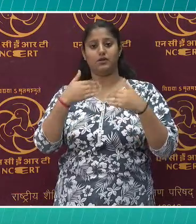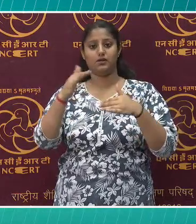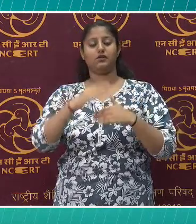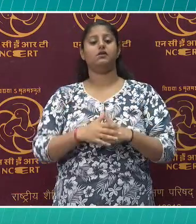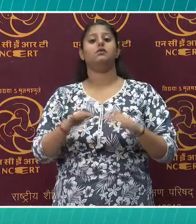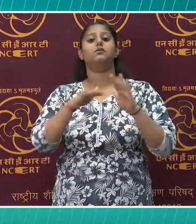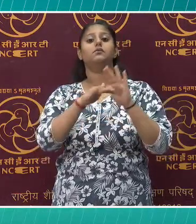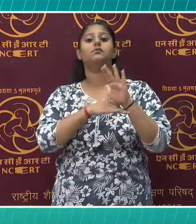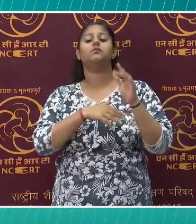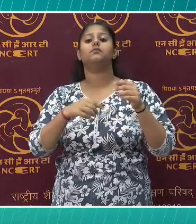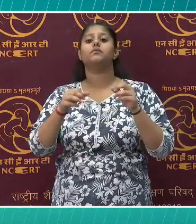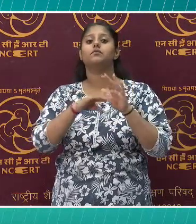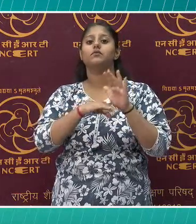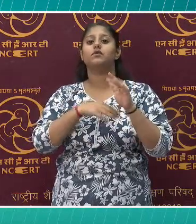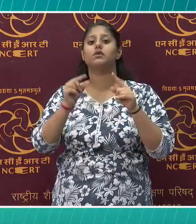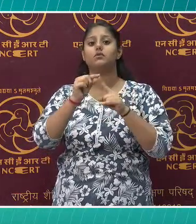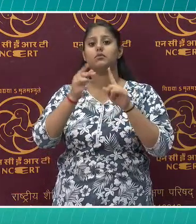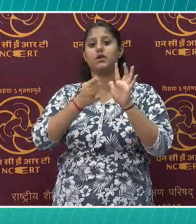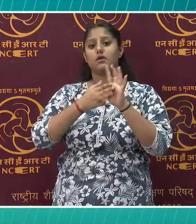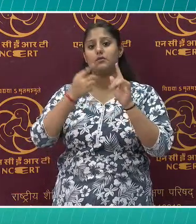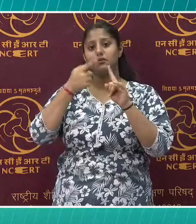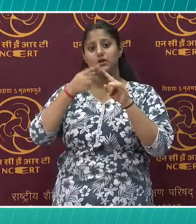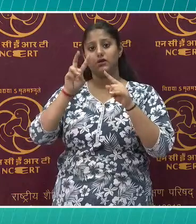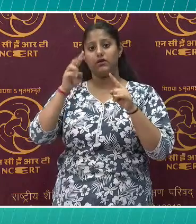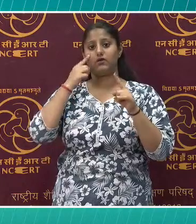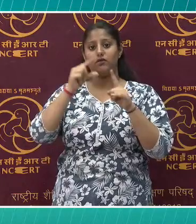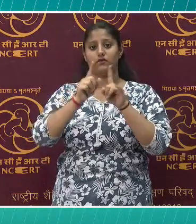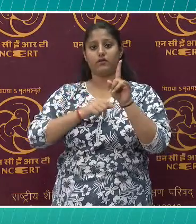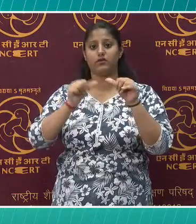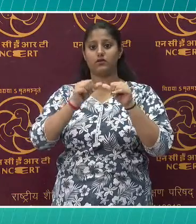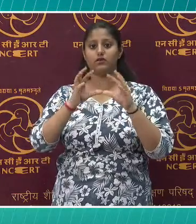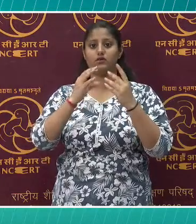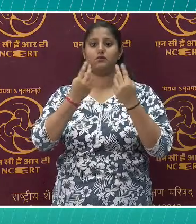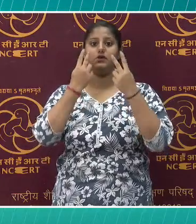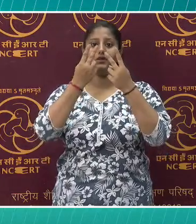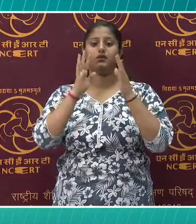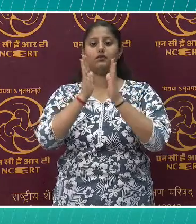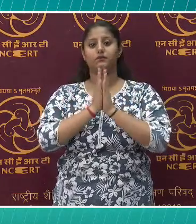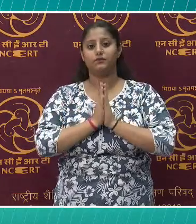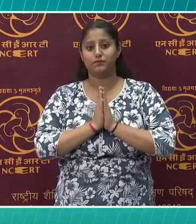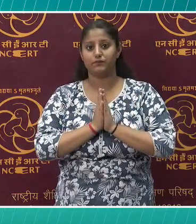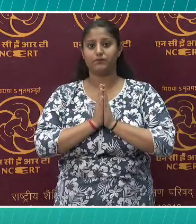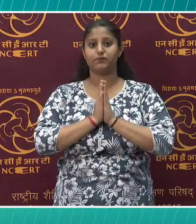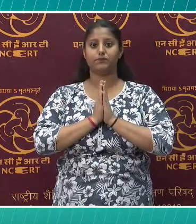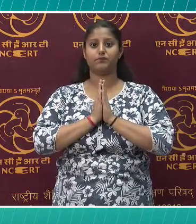until then, please keep watching PMA Vidya channels. Thank you very much. Namaskar.